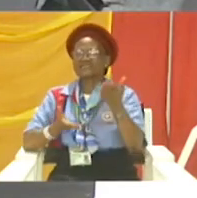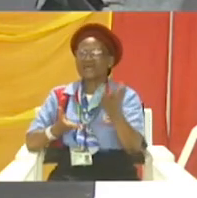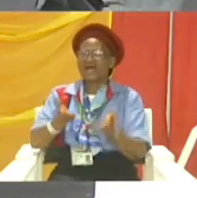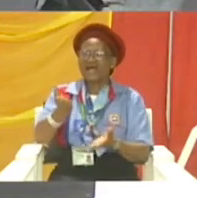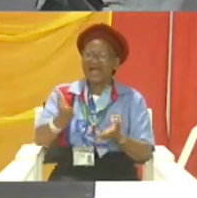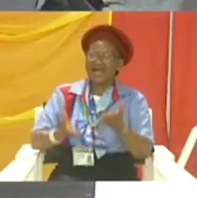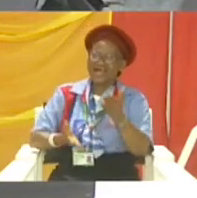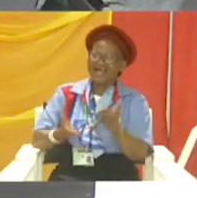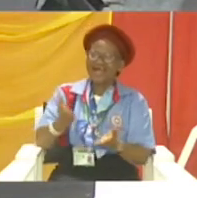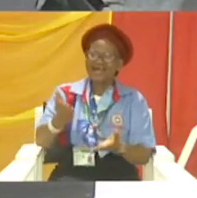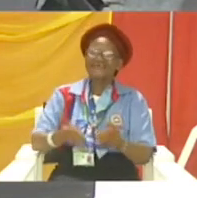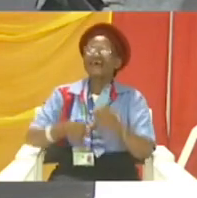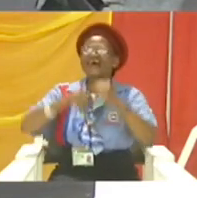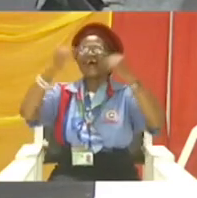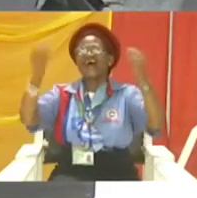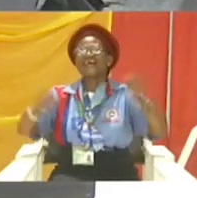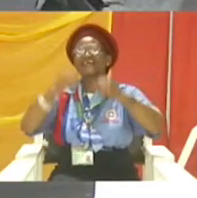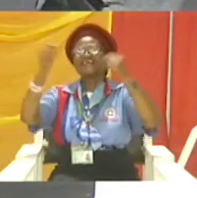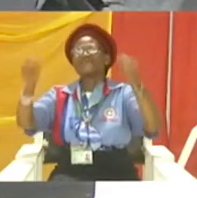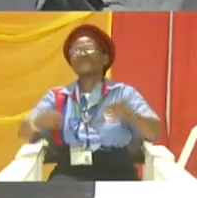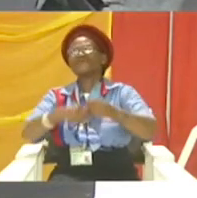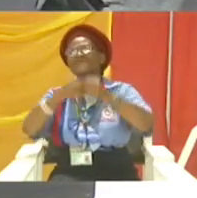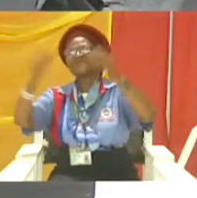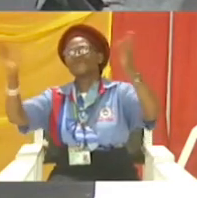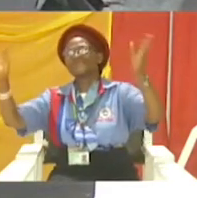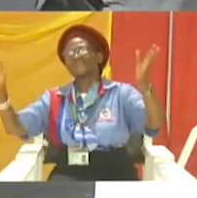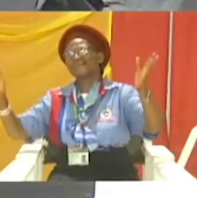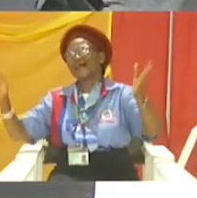I serve.